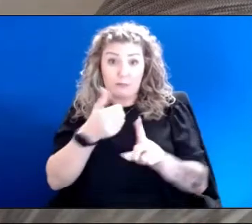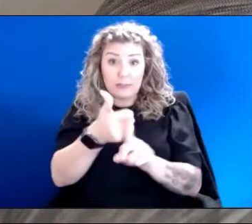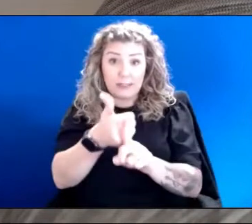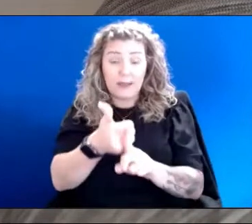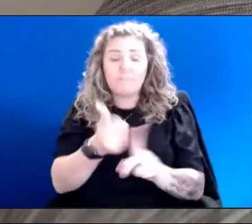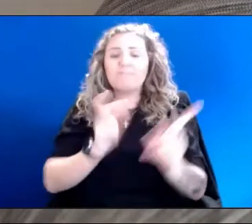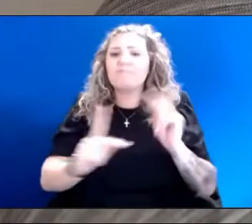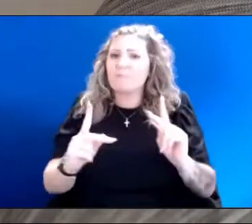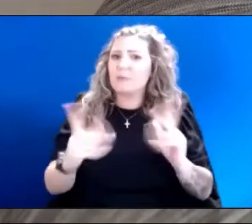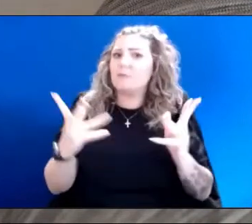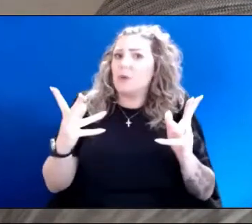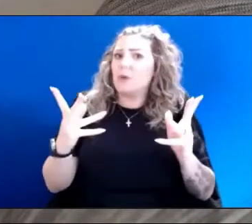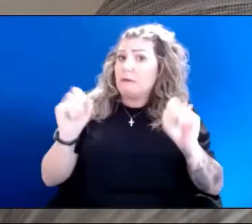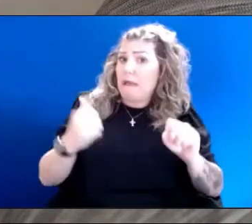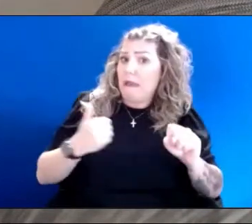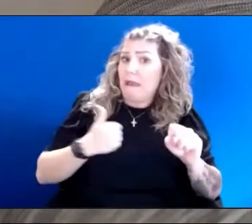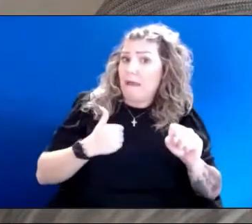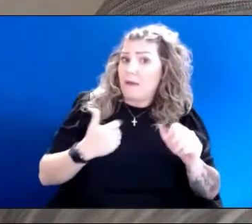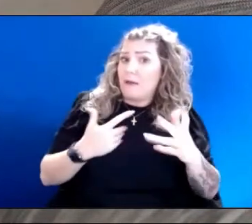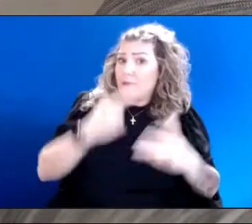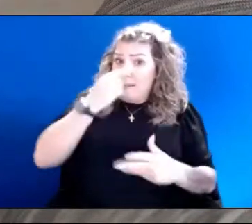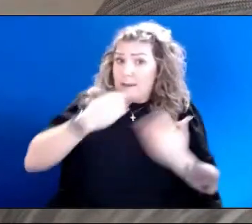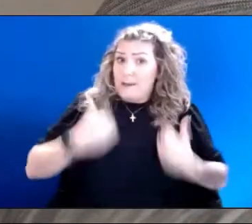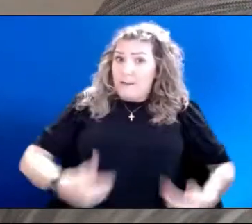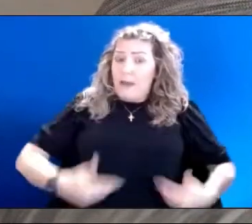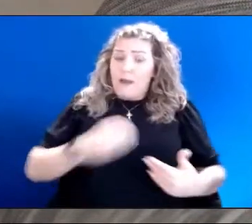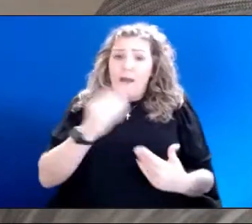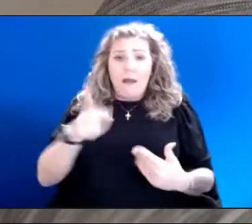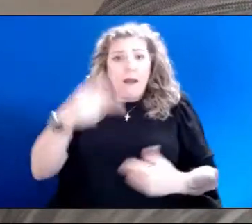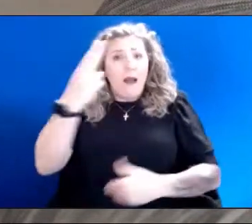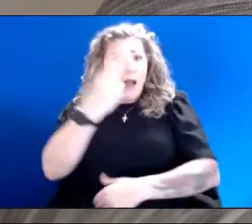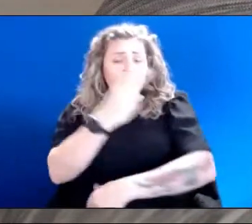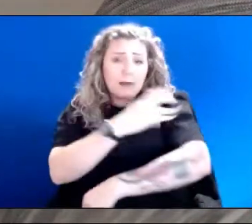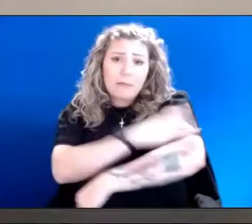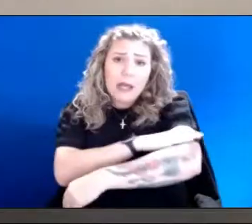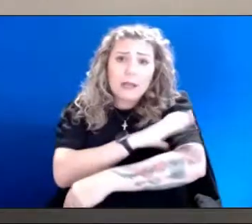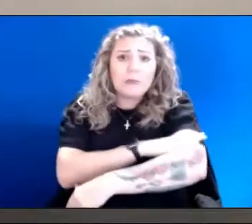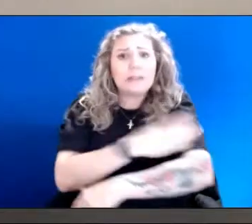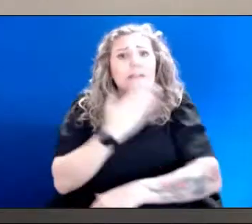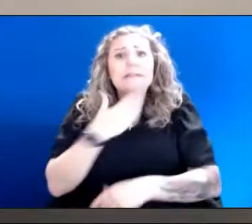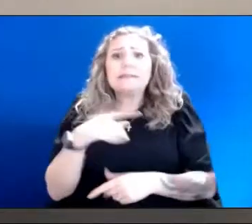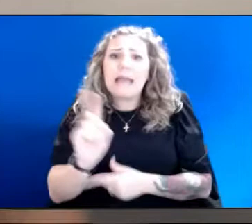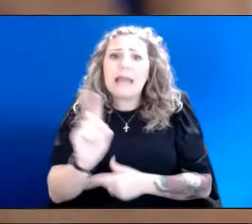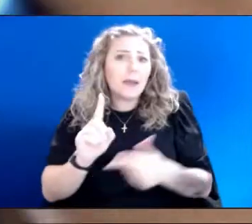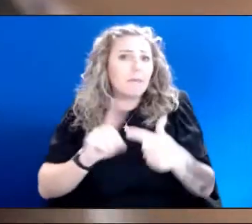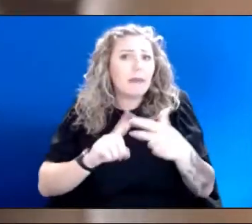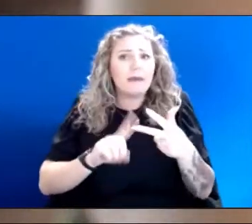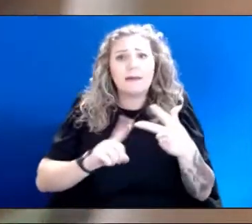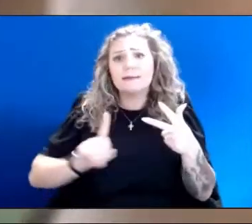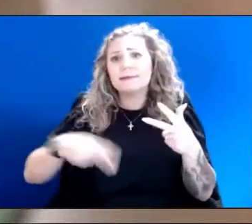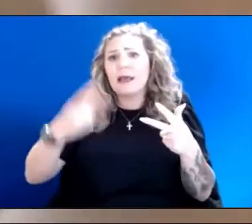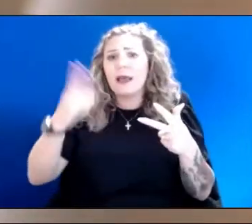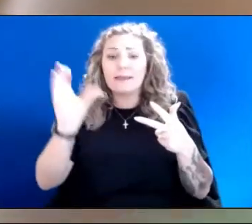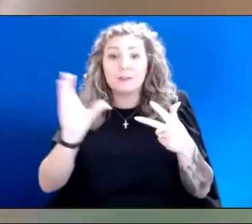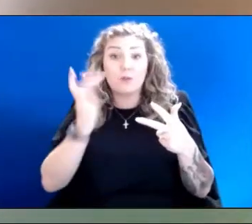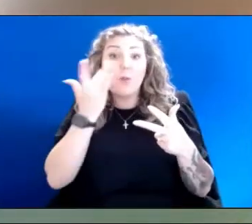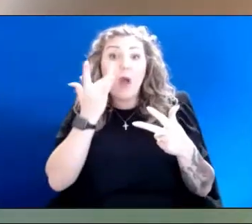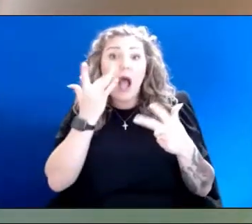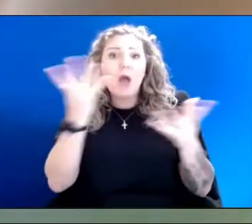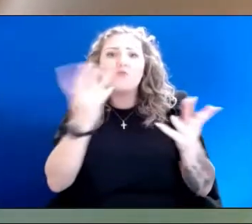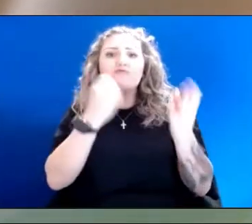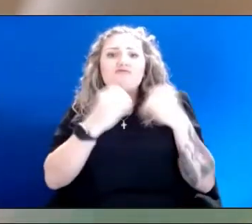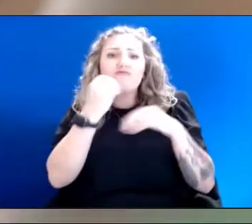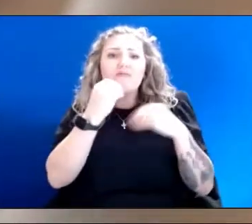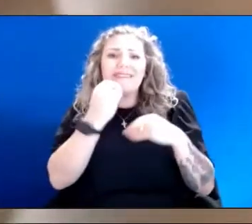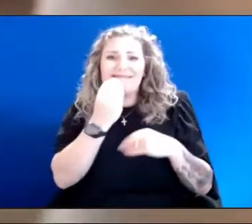be thin and they can have high blood pressure, diabetes, high cholesterol because of what they're eating. It may not manifest